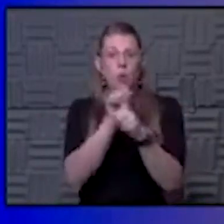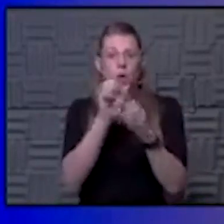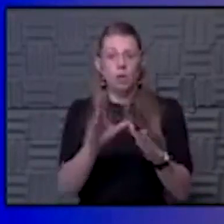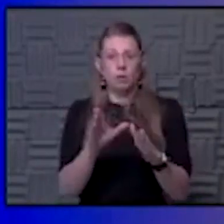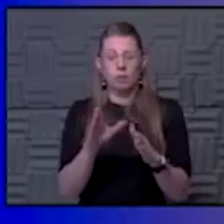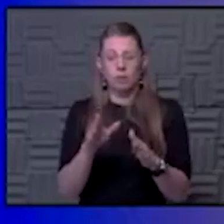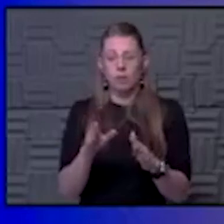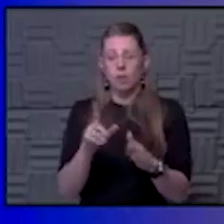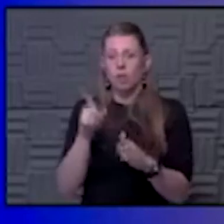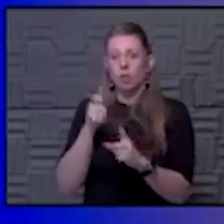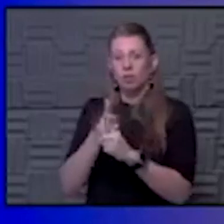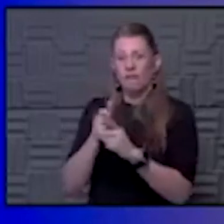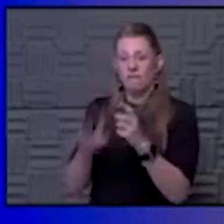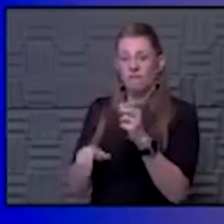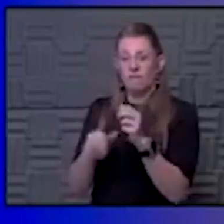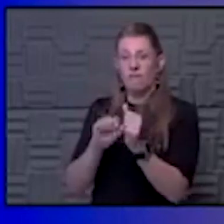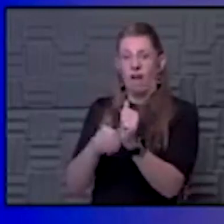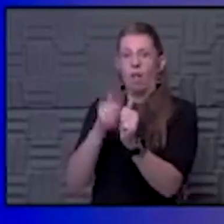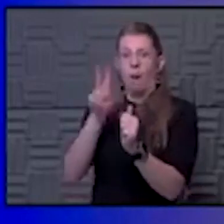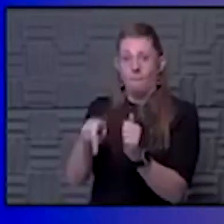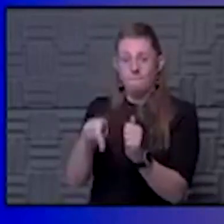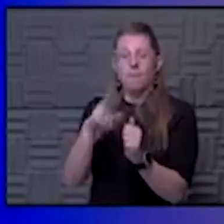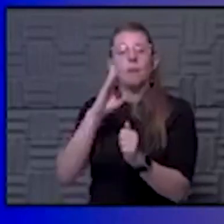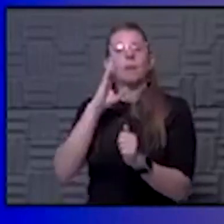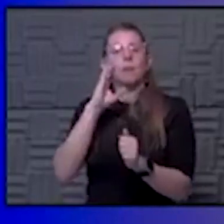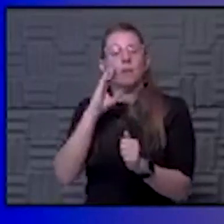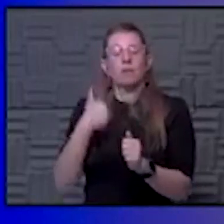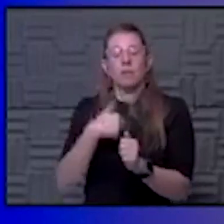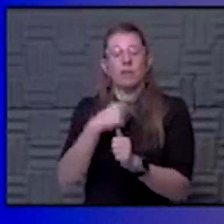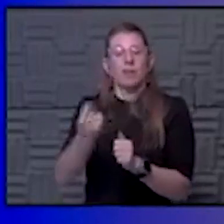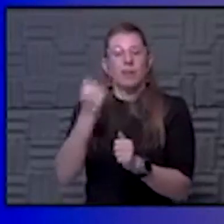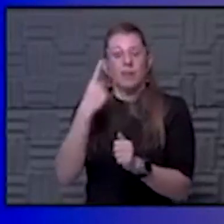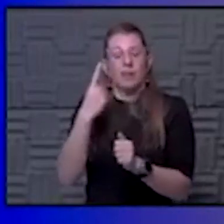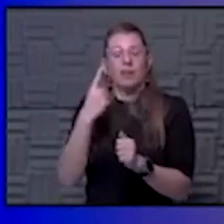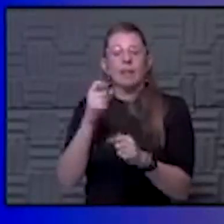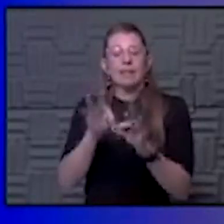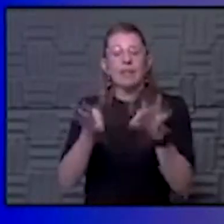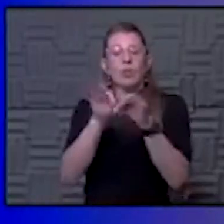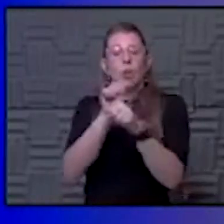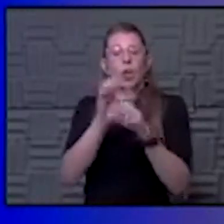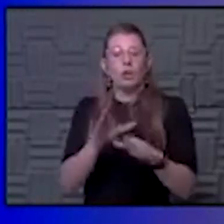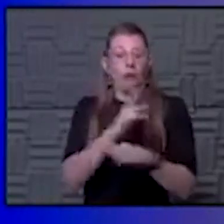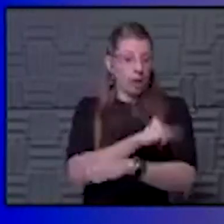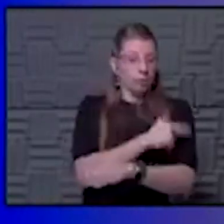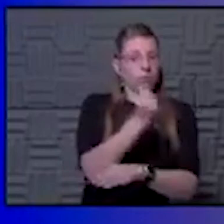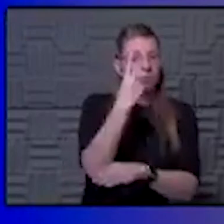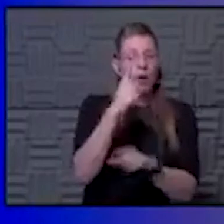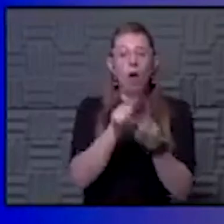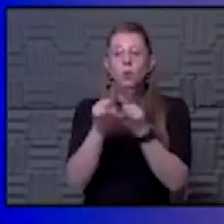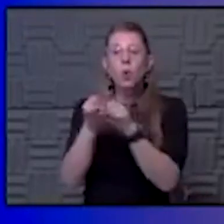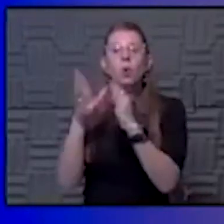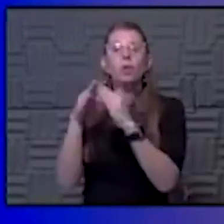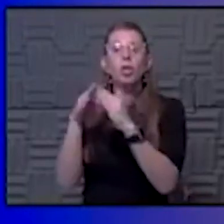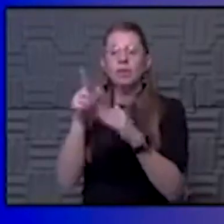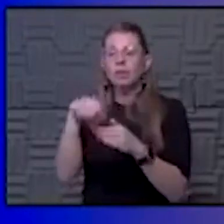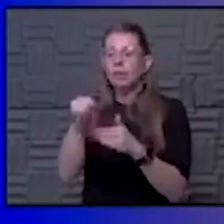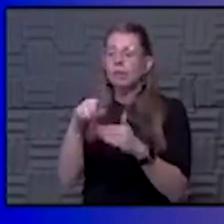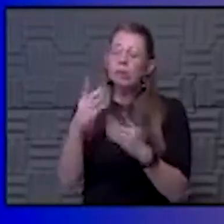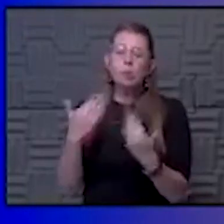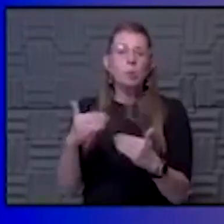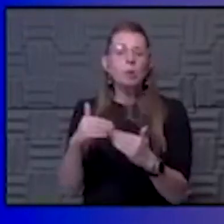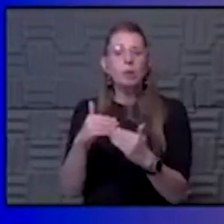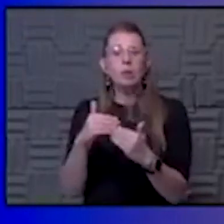we understand and know that the essential workers, not only in the hospital, but out in the community, are in some of those hardest